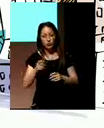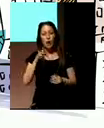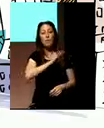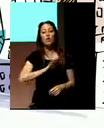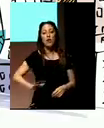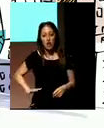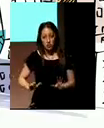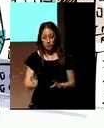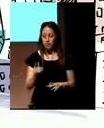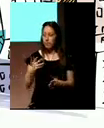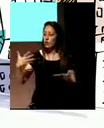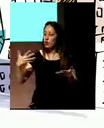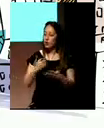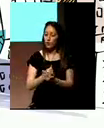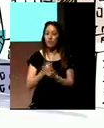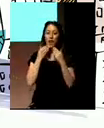Thank you.